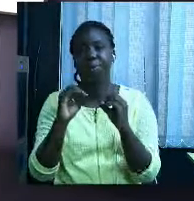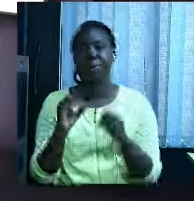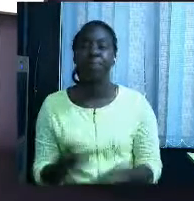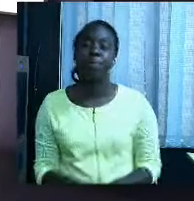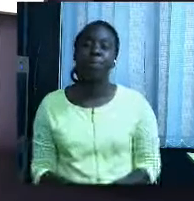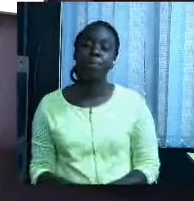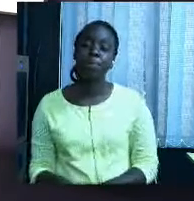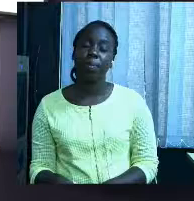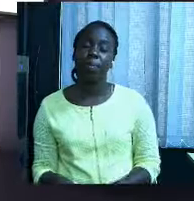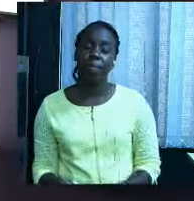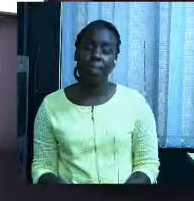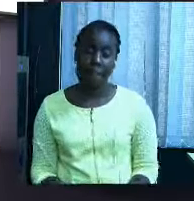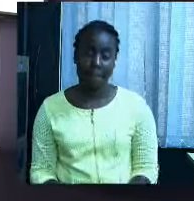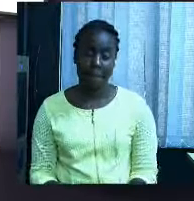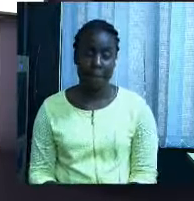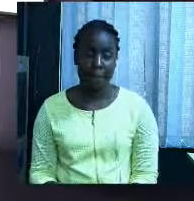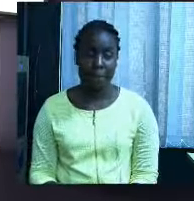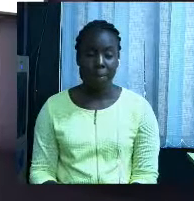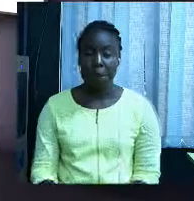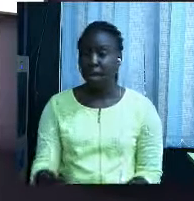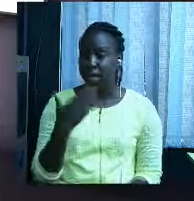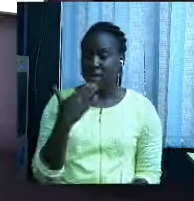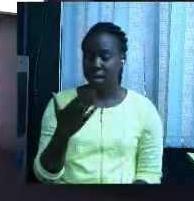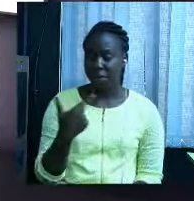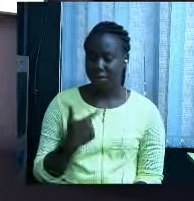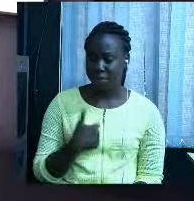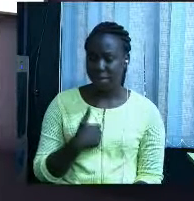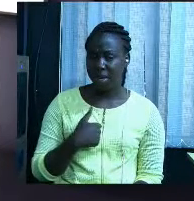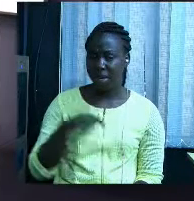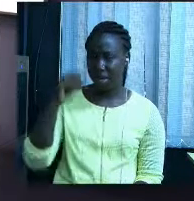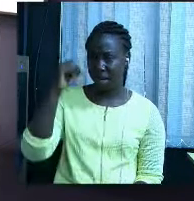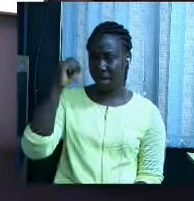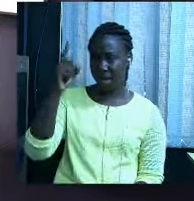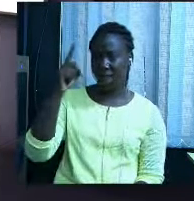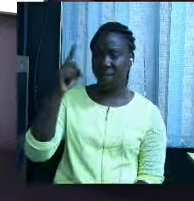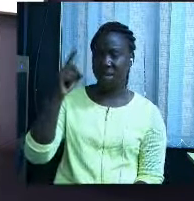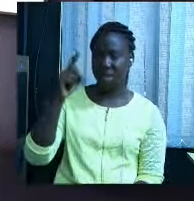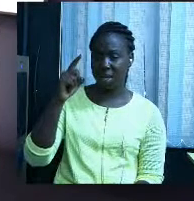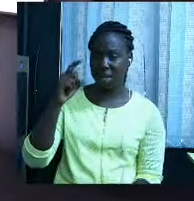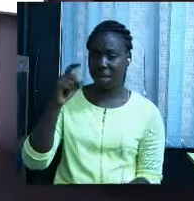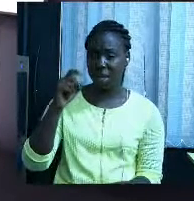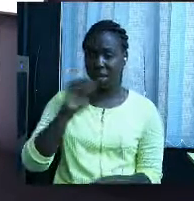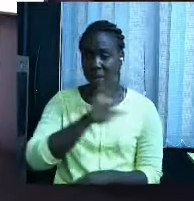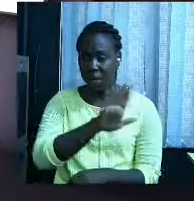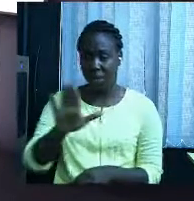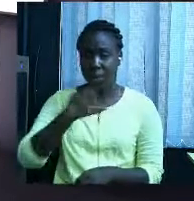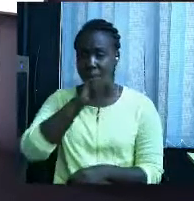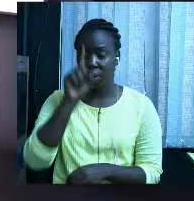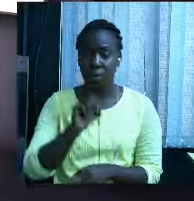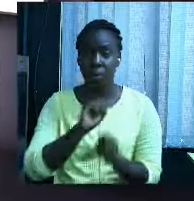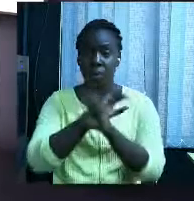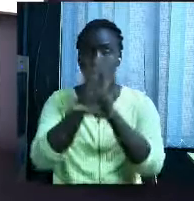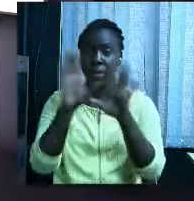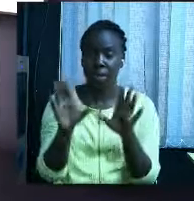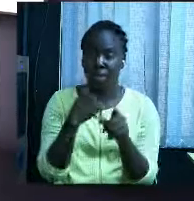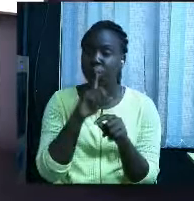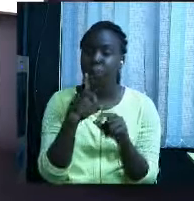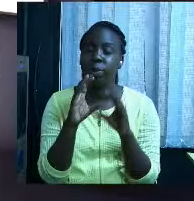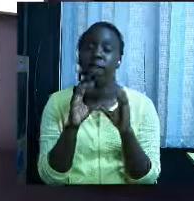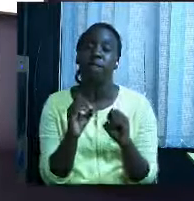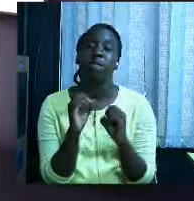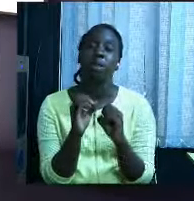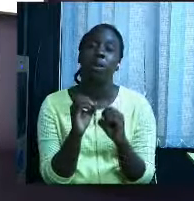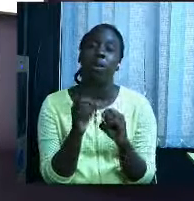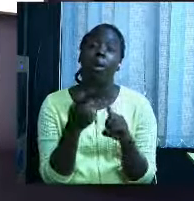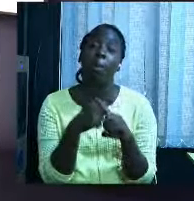Thank you. I don't know whether I got your question right, but I believe if I got it in a simple